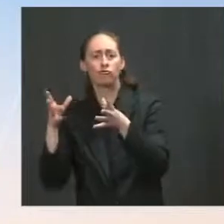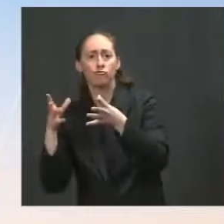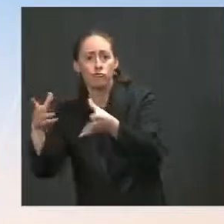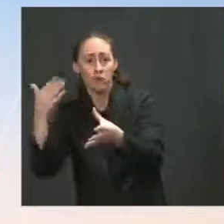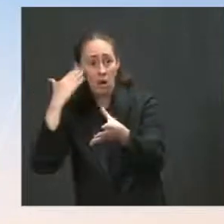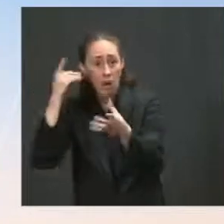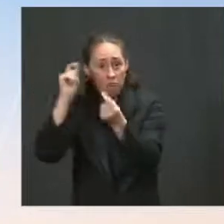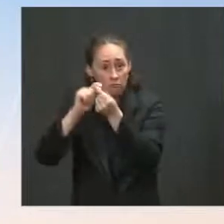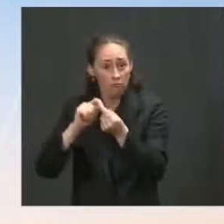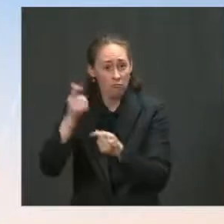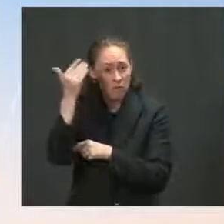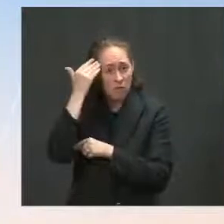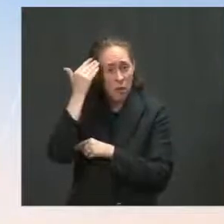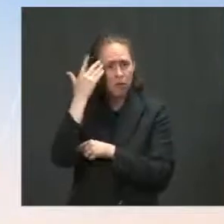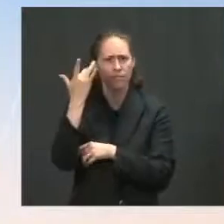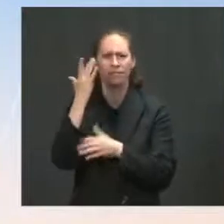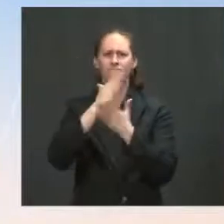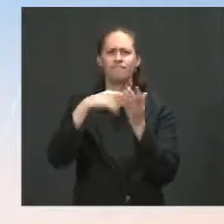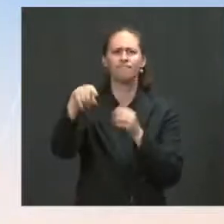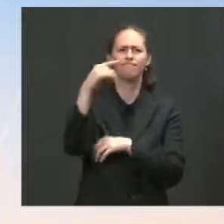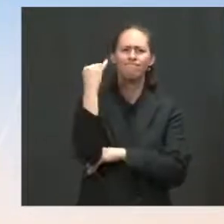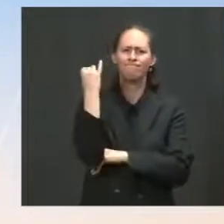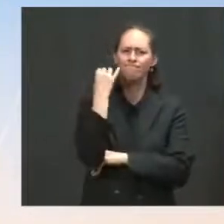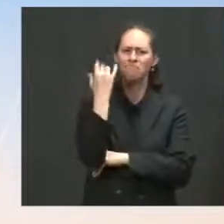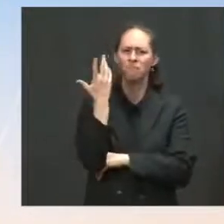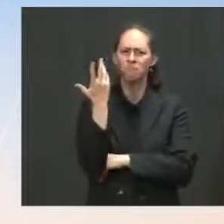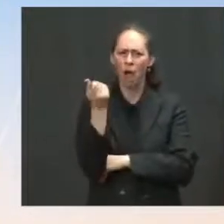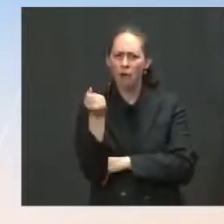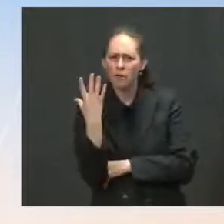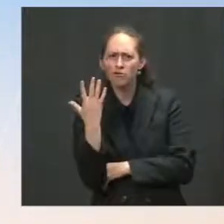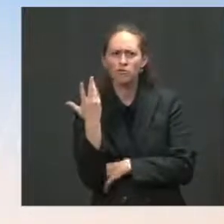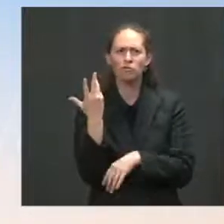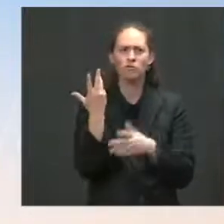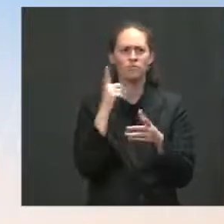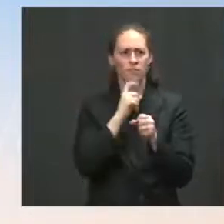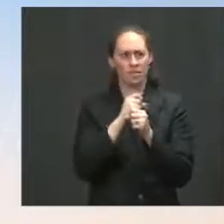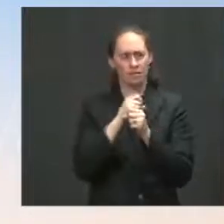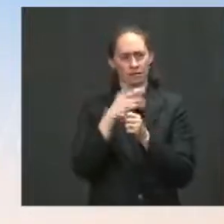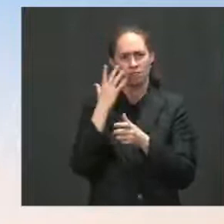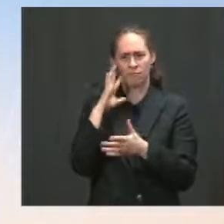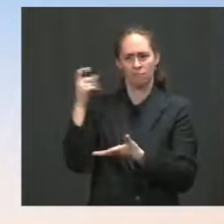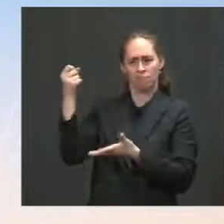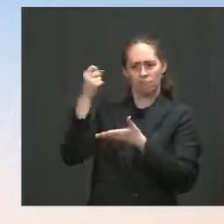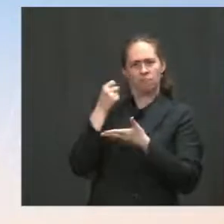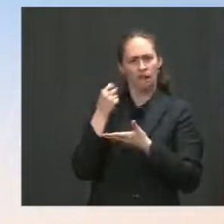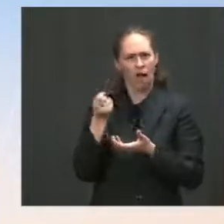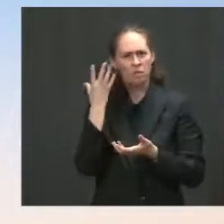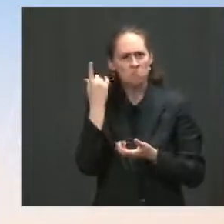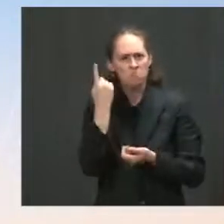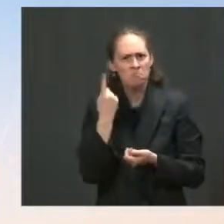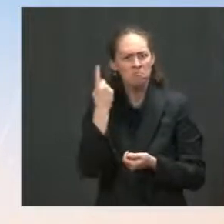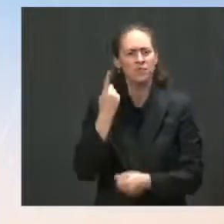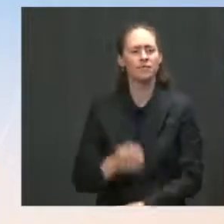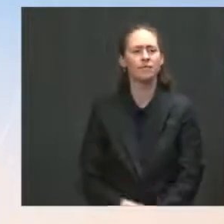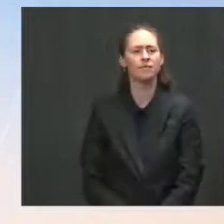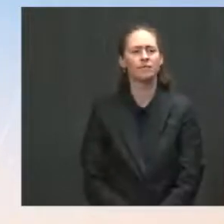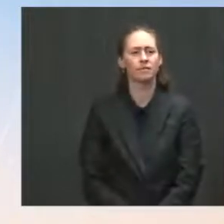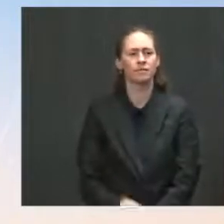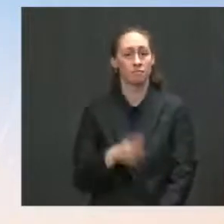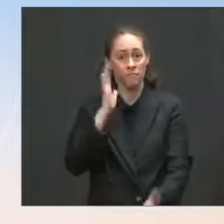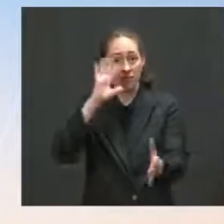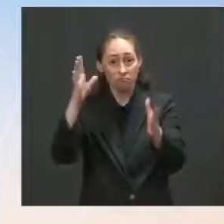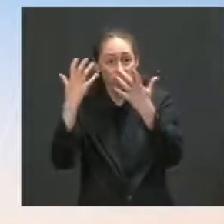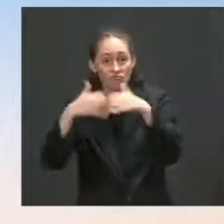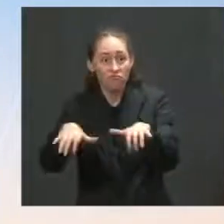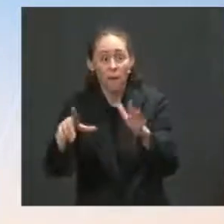who are wondering how much of these big pots of money are actually coming to our community, and how quickly, assuming it passes, might they find out and see those